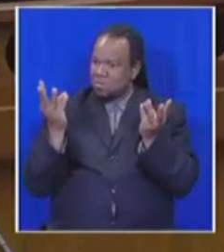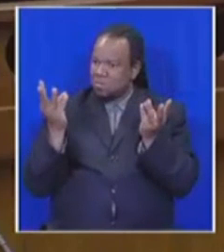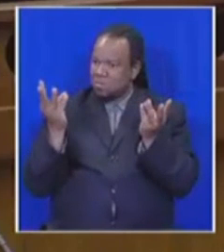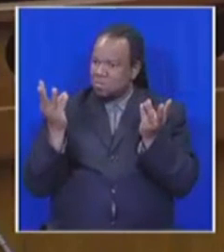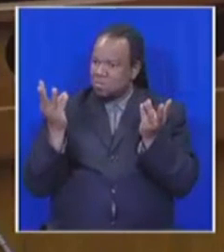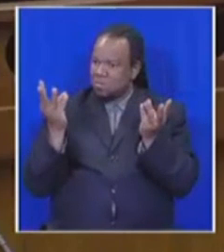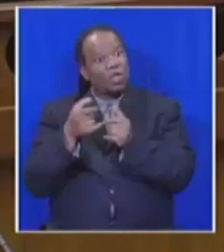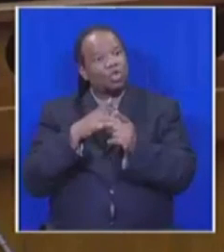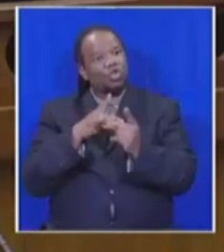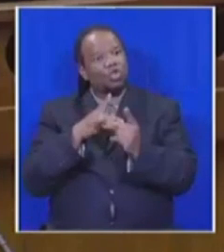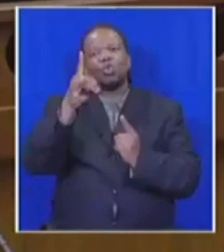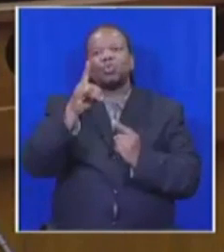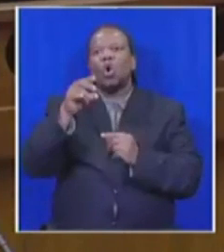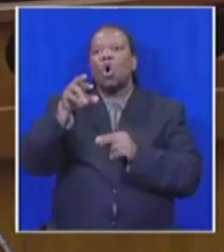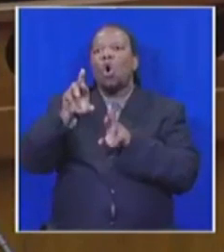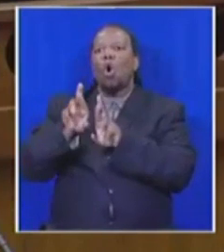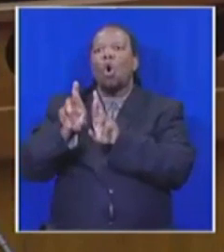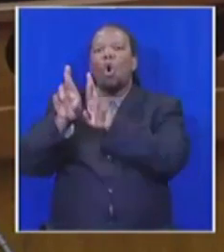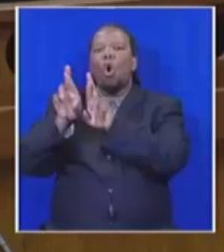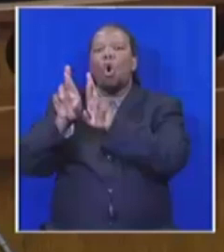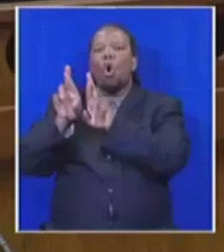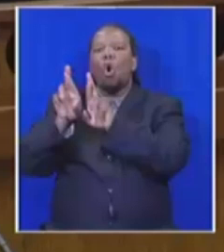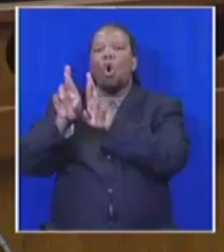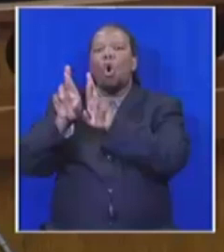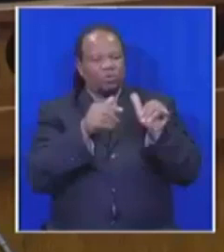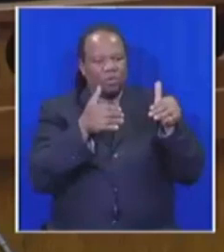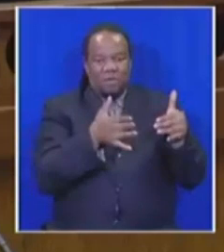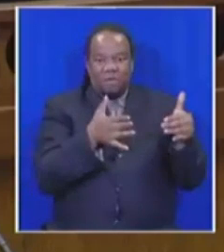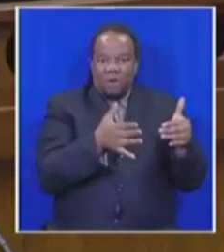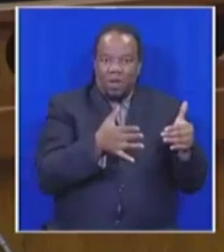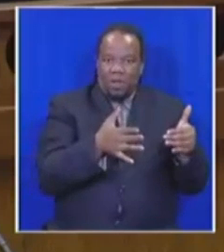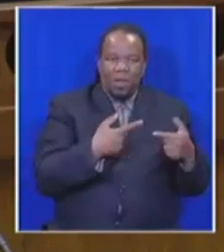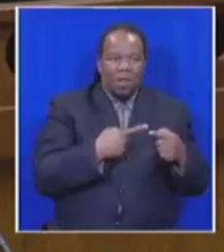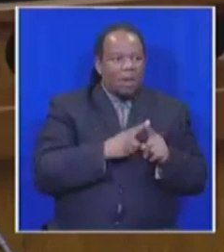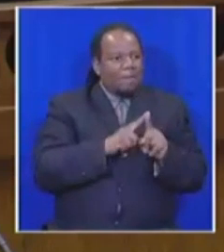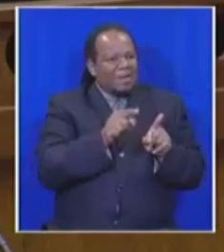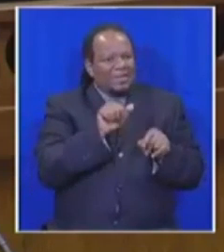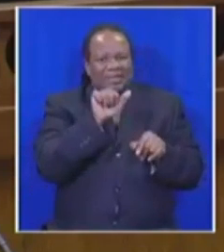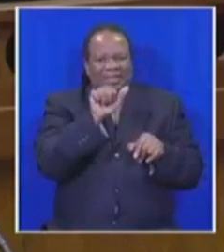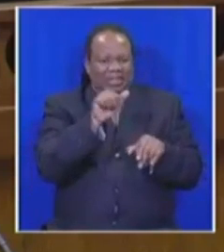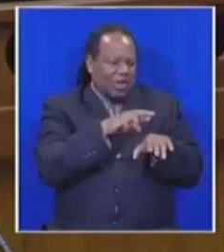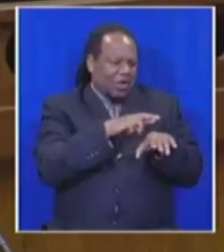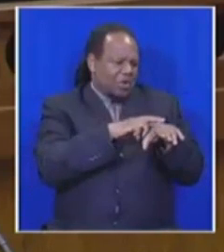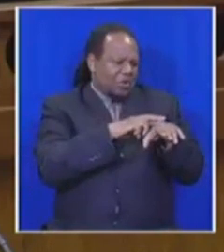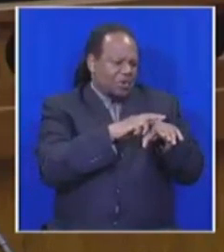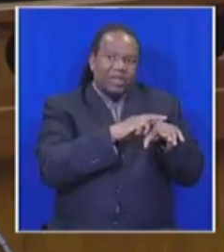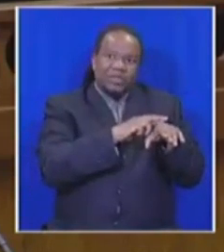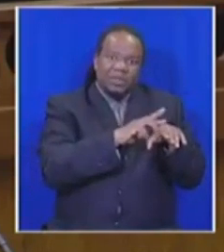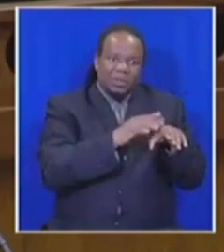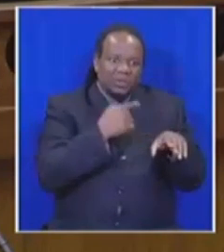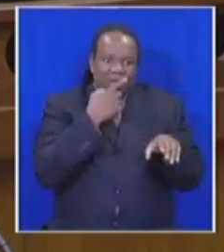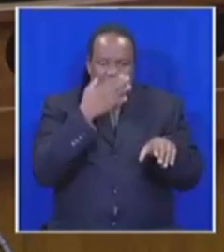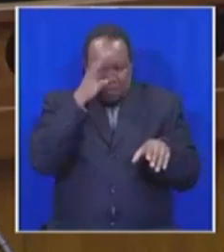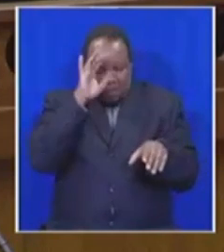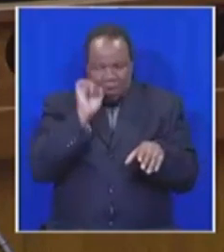fears. They refused to succumb to the divisive race-based rhetoric